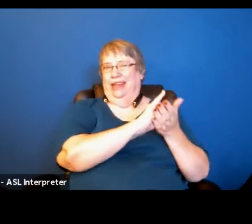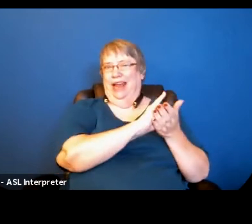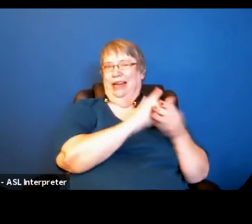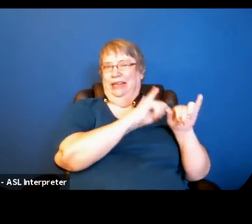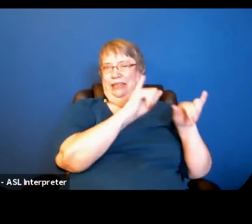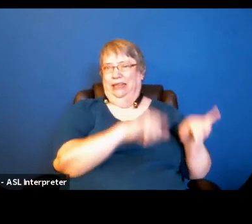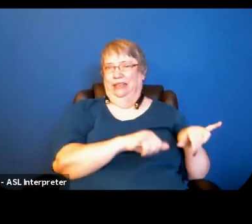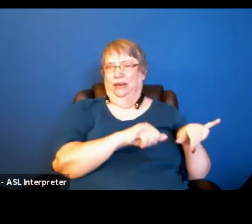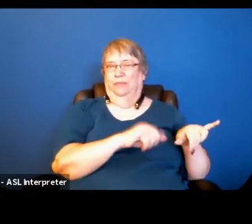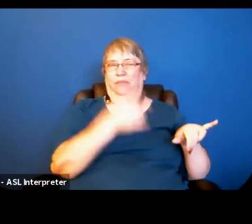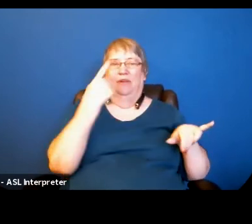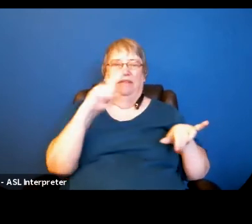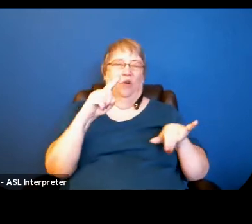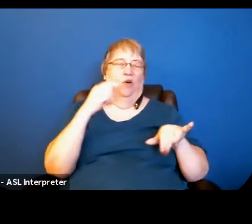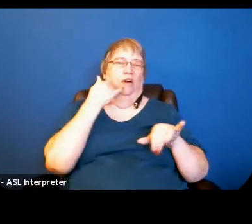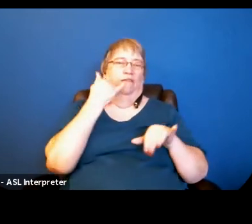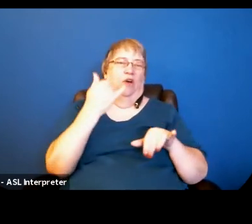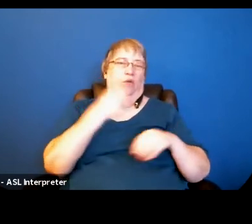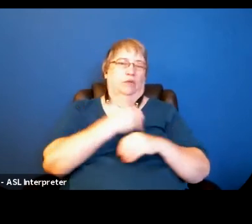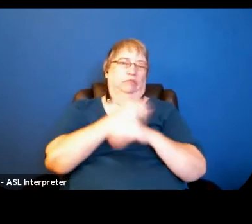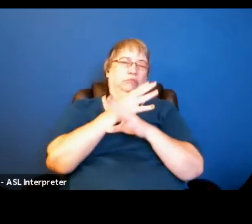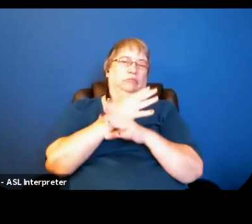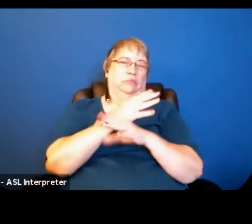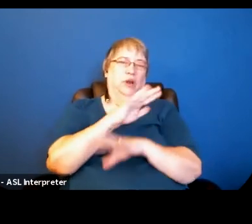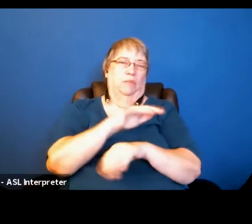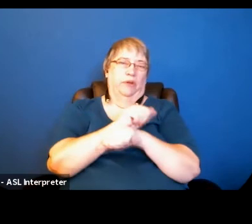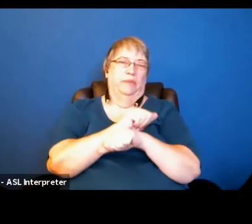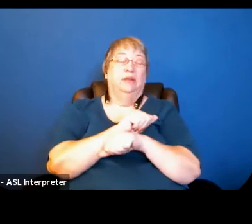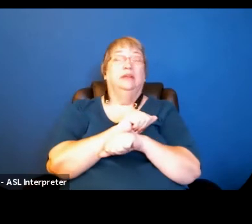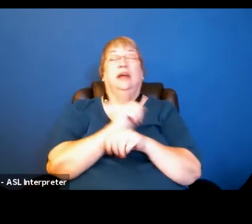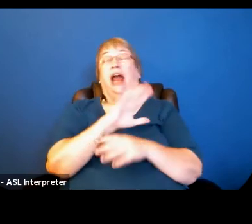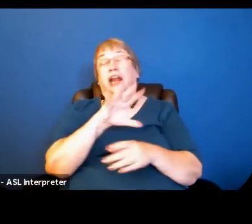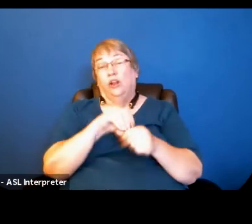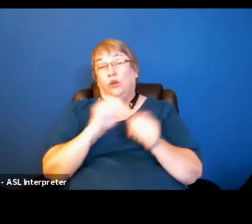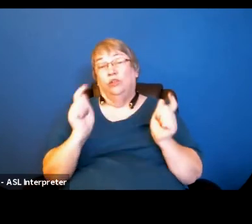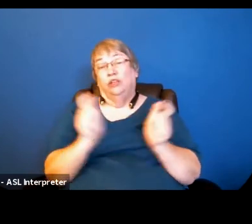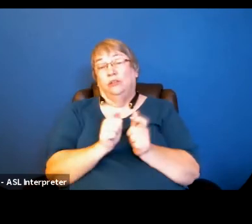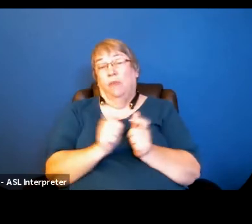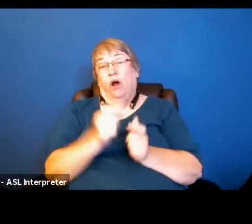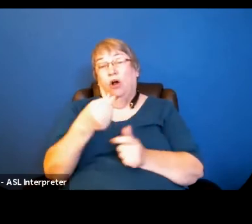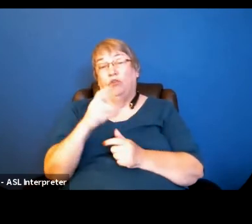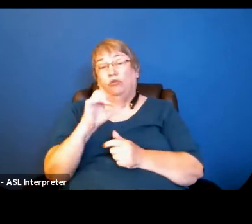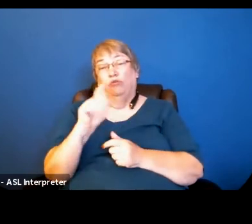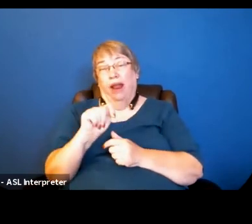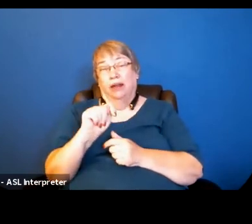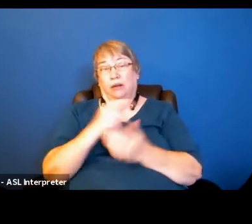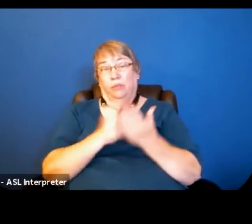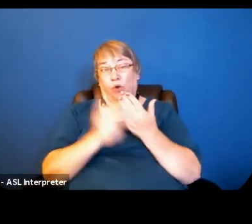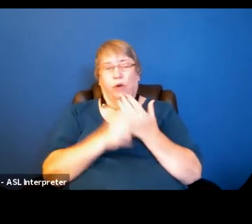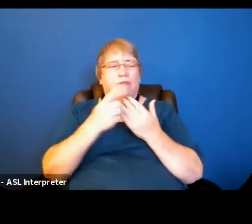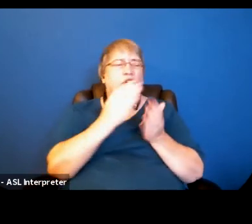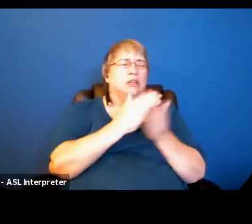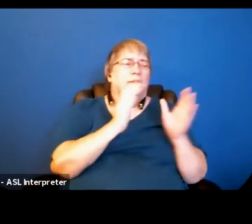telehealth technology. It includes some small grant programs for smaller providers around the state that may not have